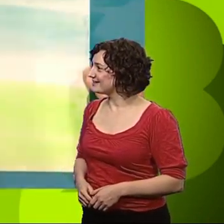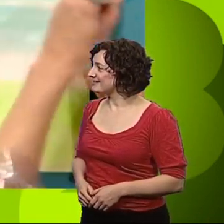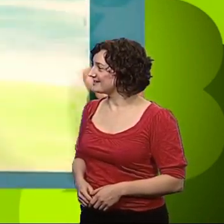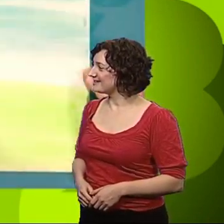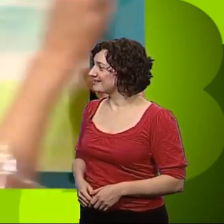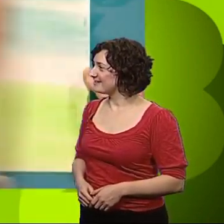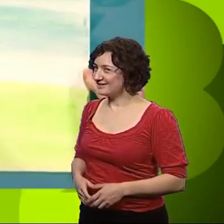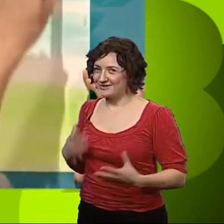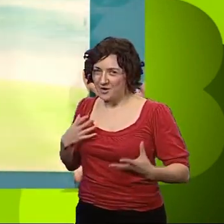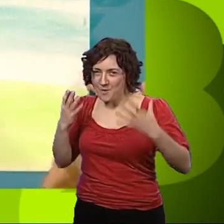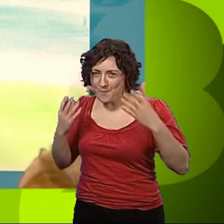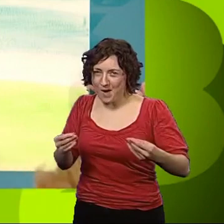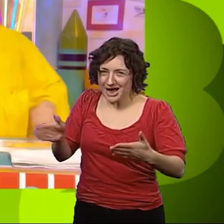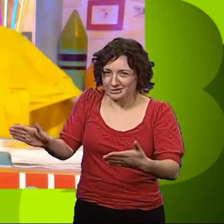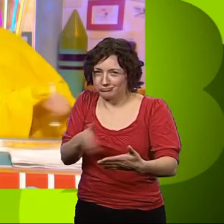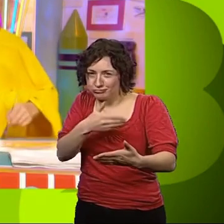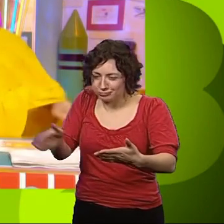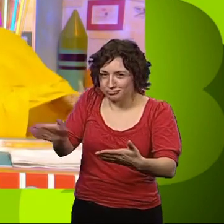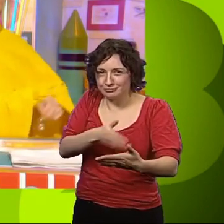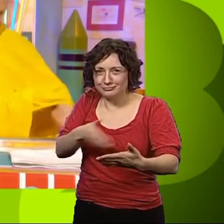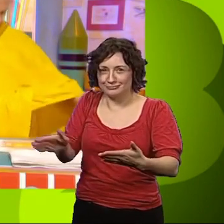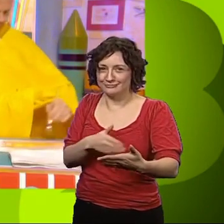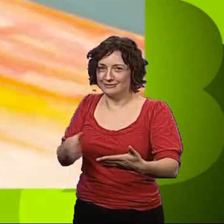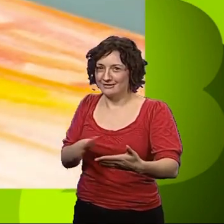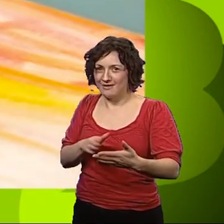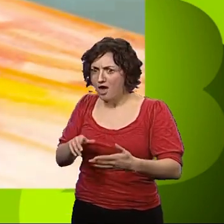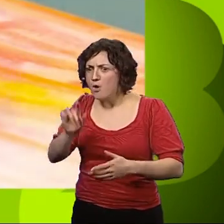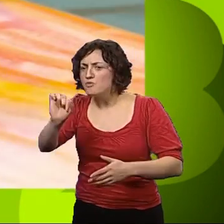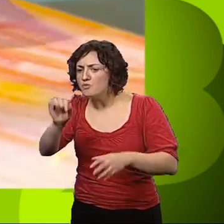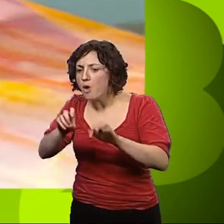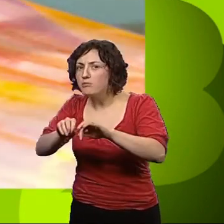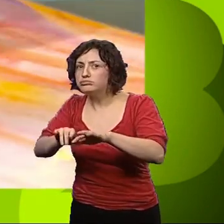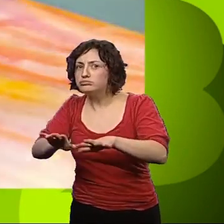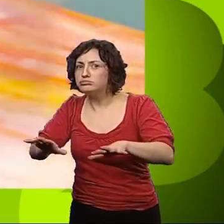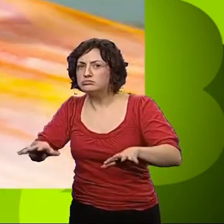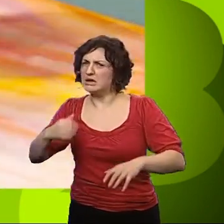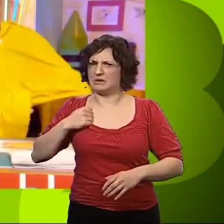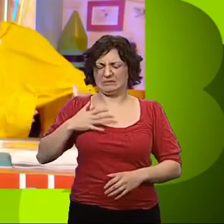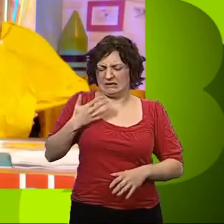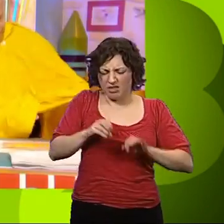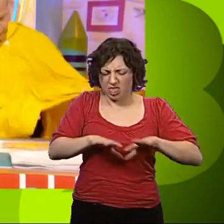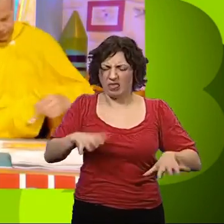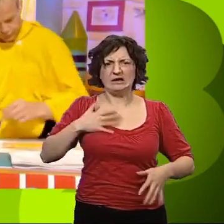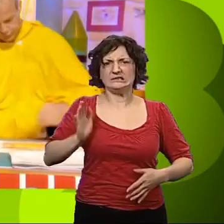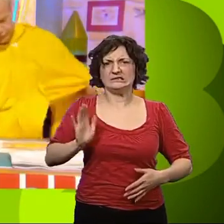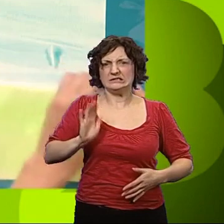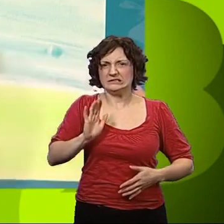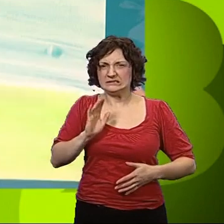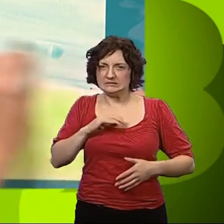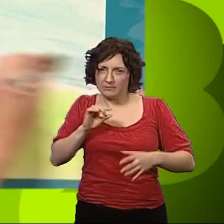So I'd better not go too near with my lines. Where you're blending yours in, I don't want the blue and the green to blend, so I'm going to leave a tiny little